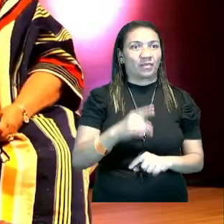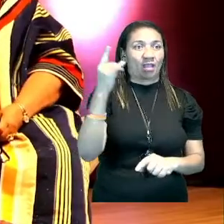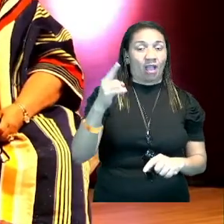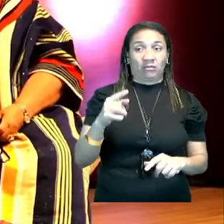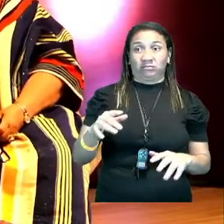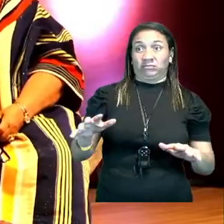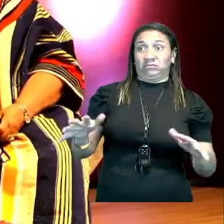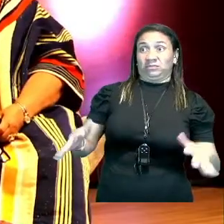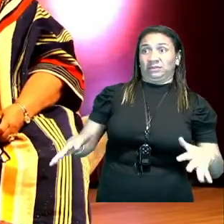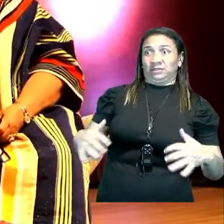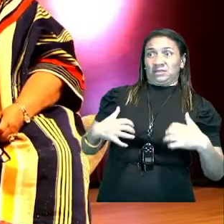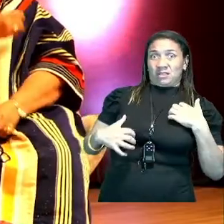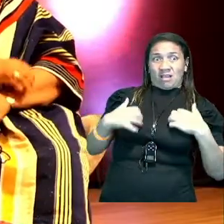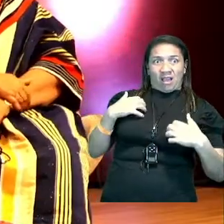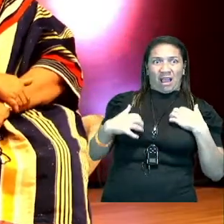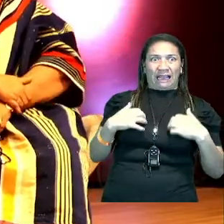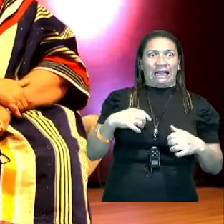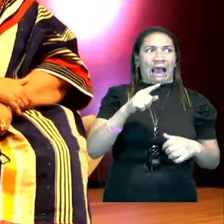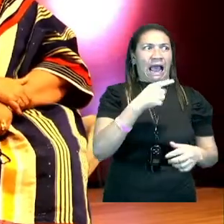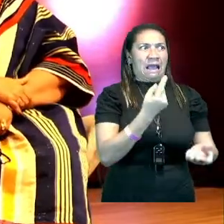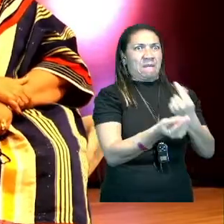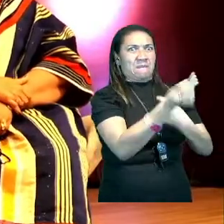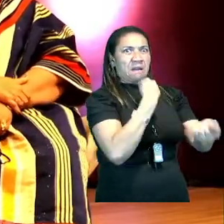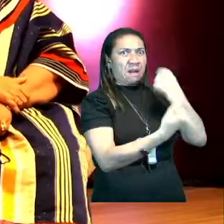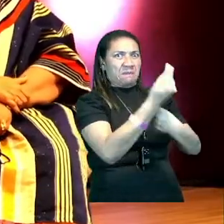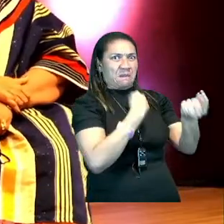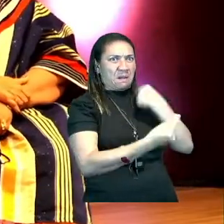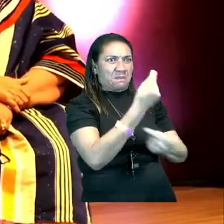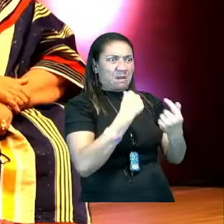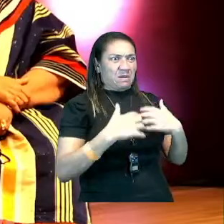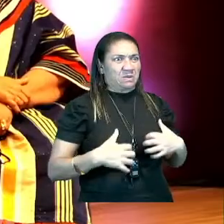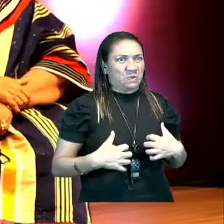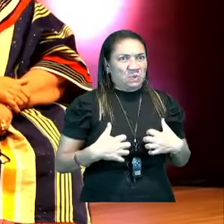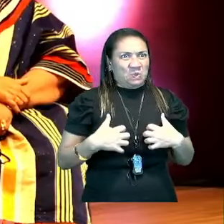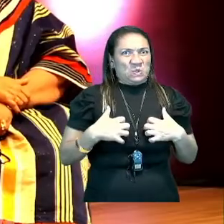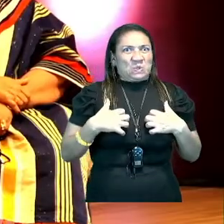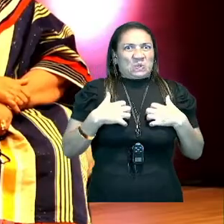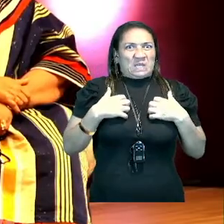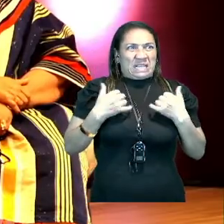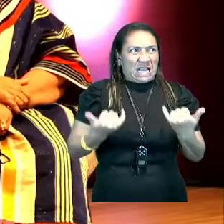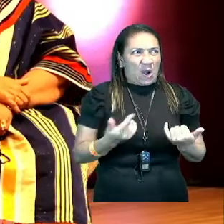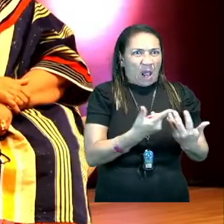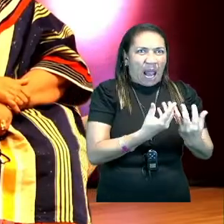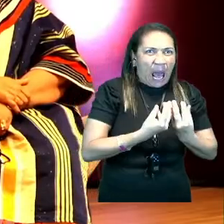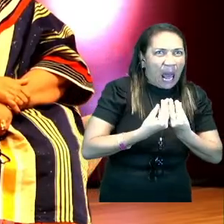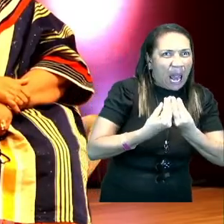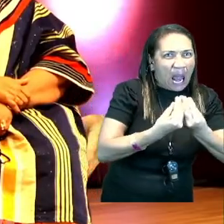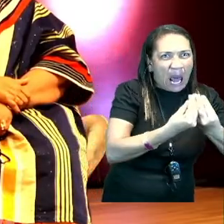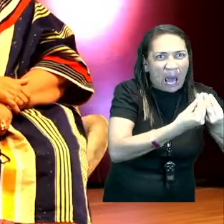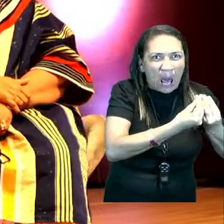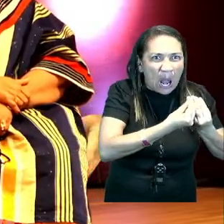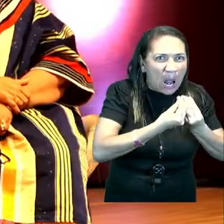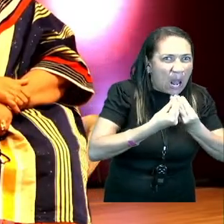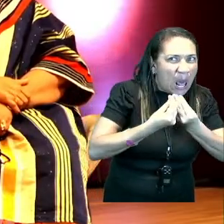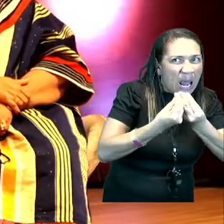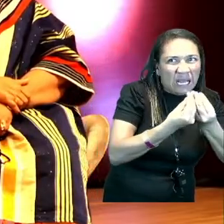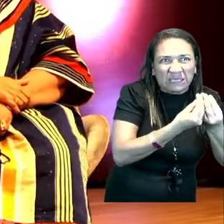the establishment is afraid. The establishment is scared,